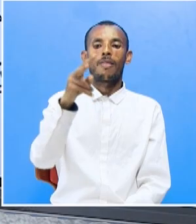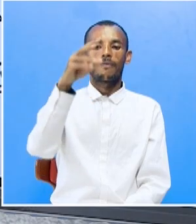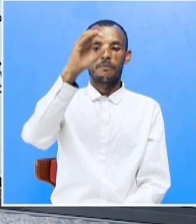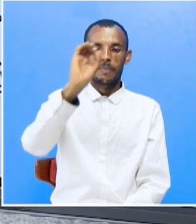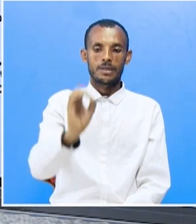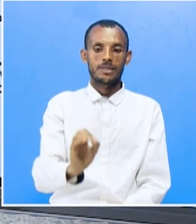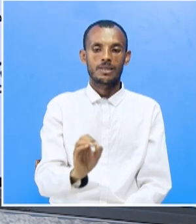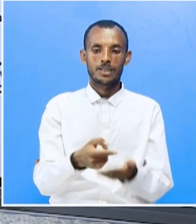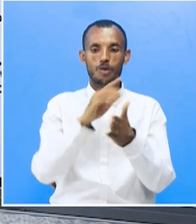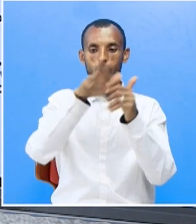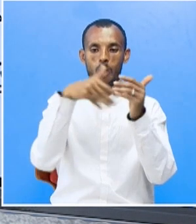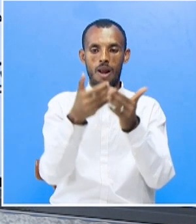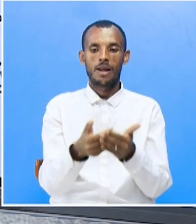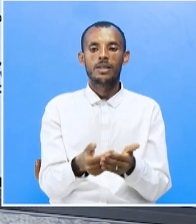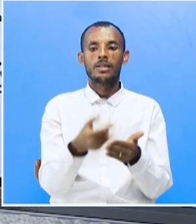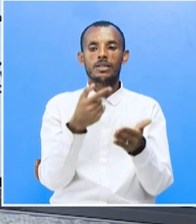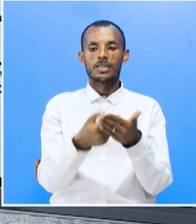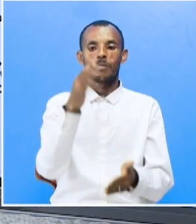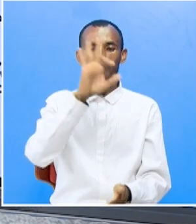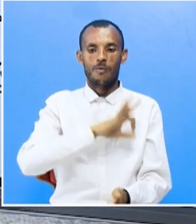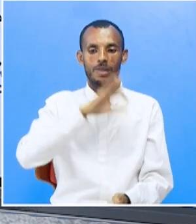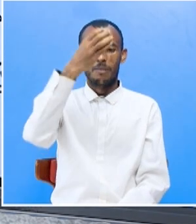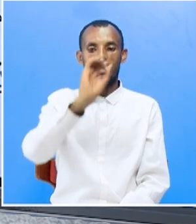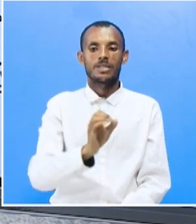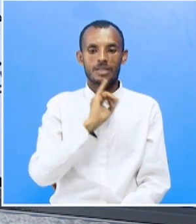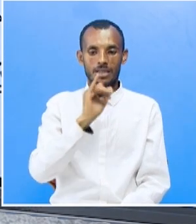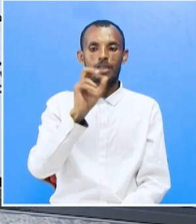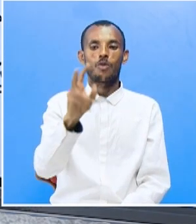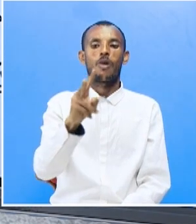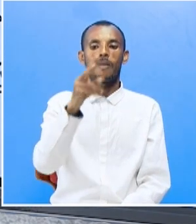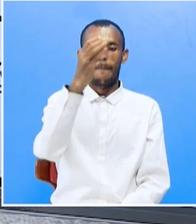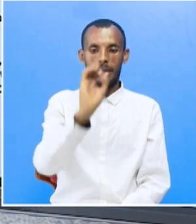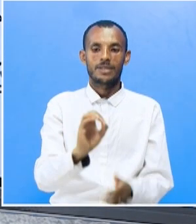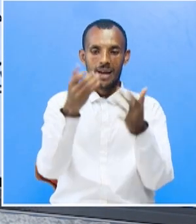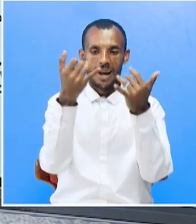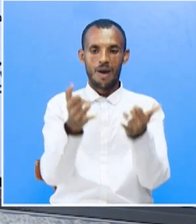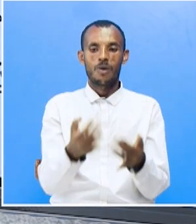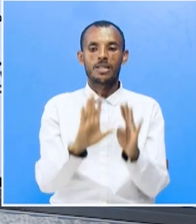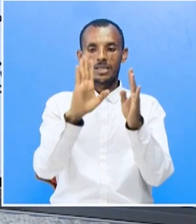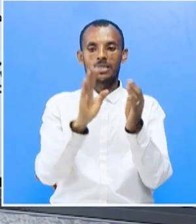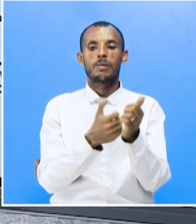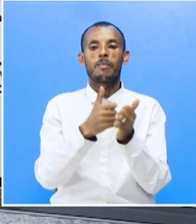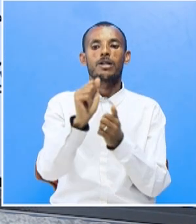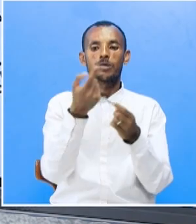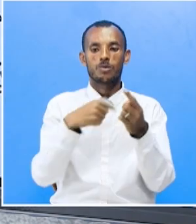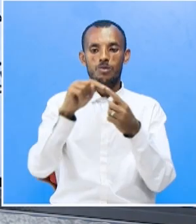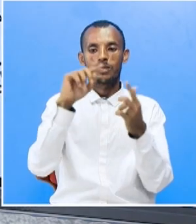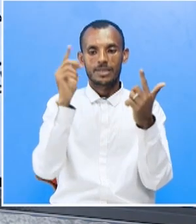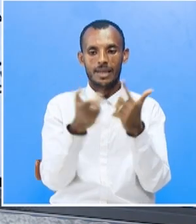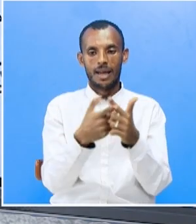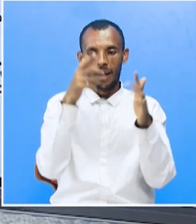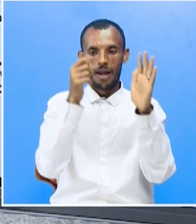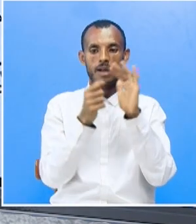it. Therefore, his profit percent is 12%. Now, let's proceed to the second